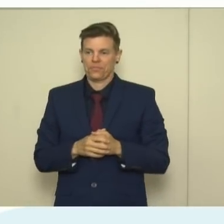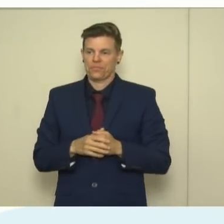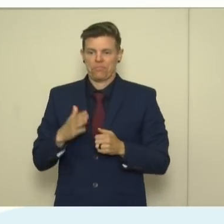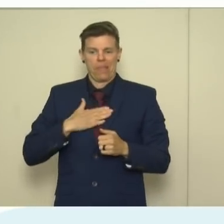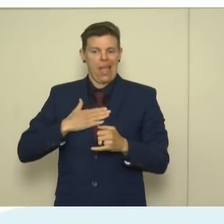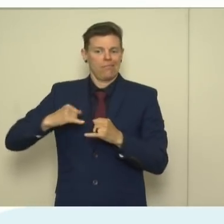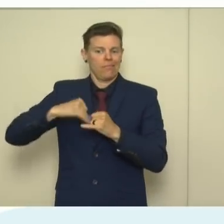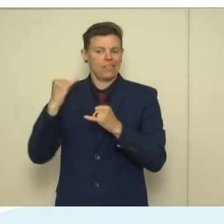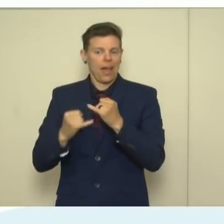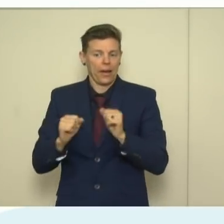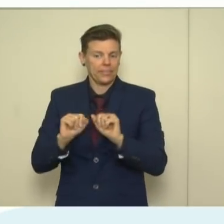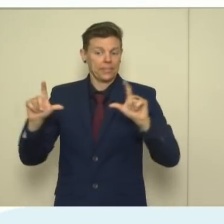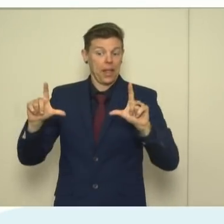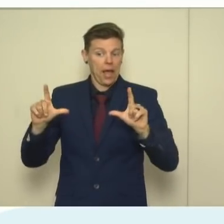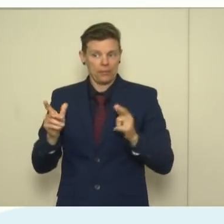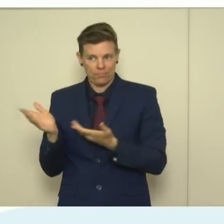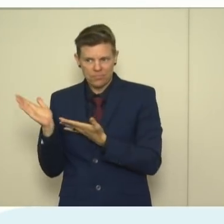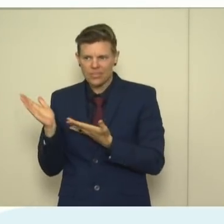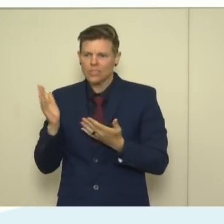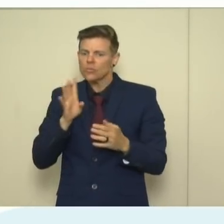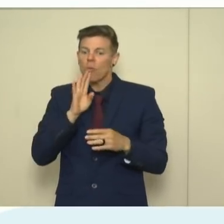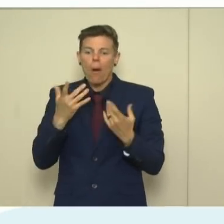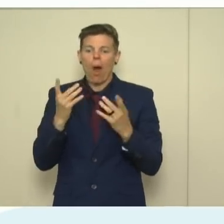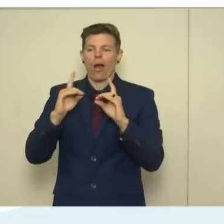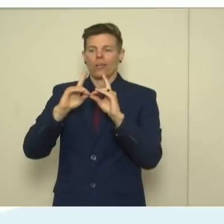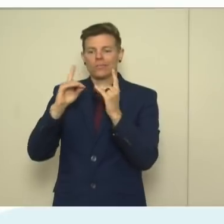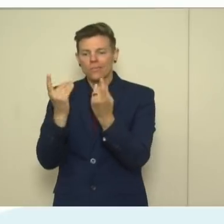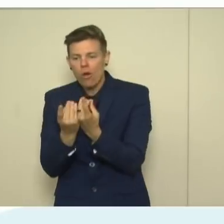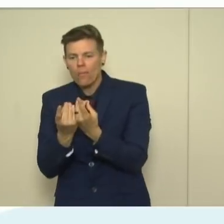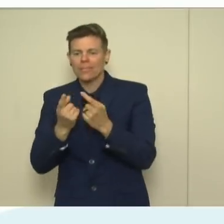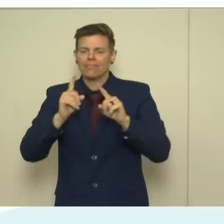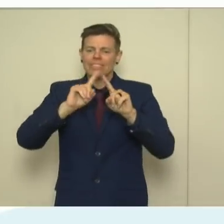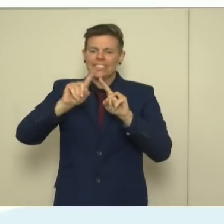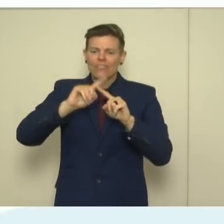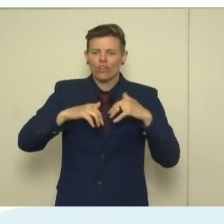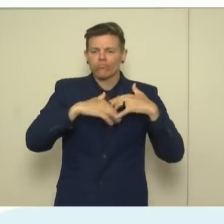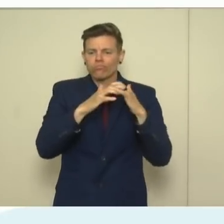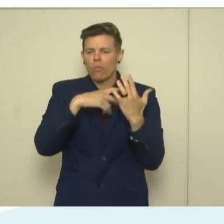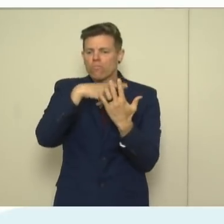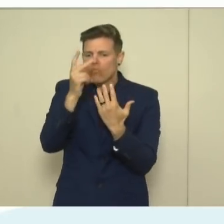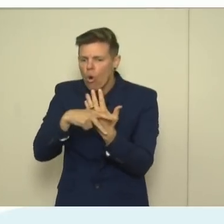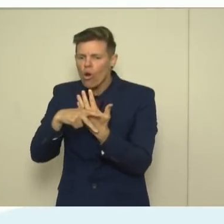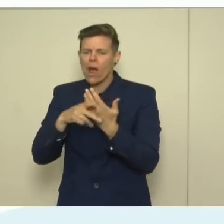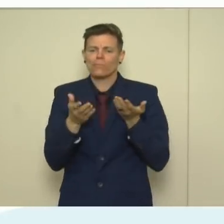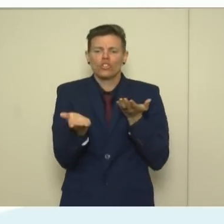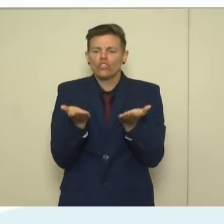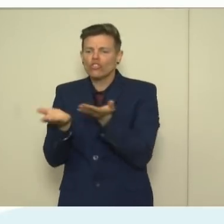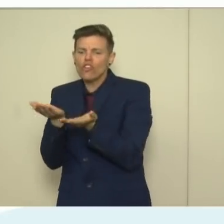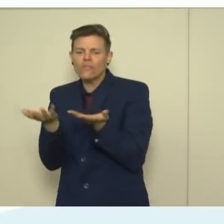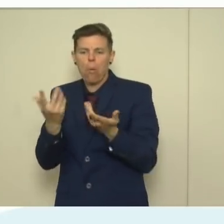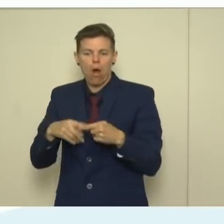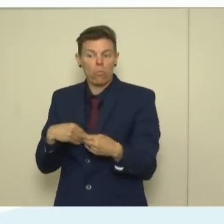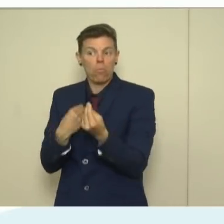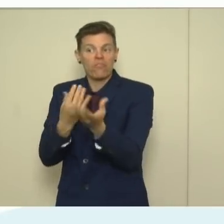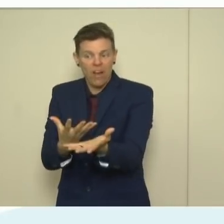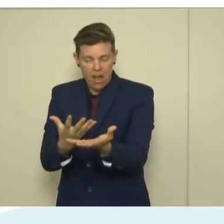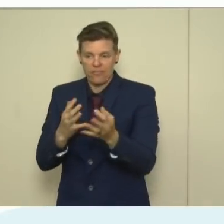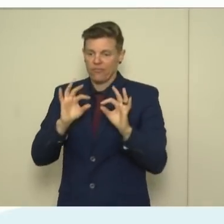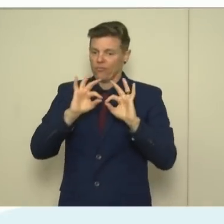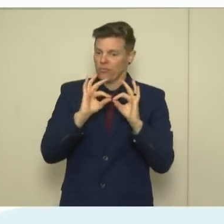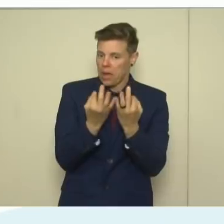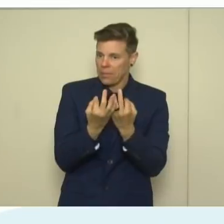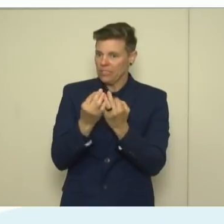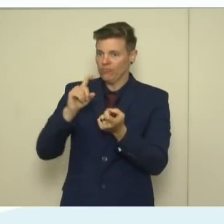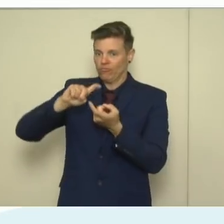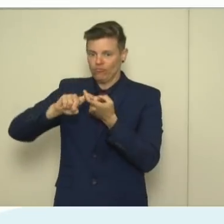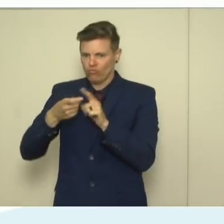our department, programs and services that are available to families, and also about this Family, Friend, and Neighbor program, which may